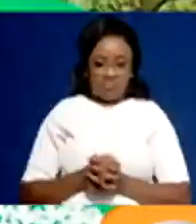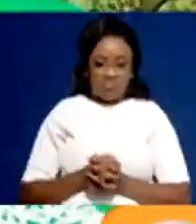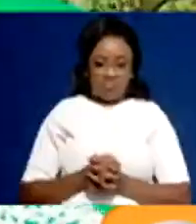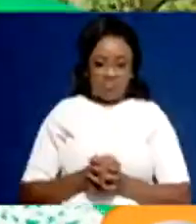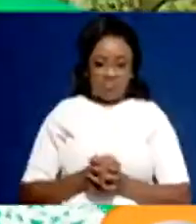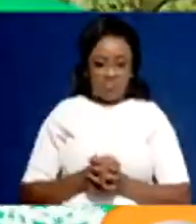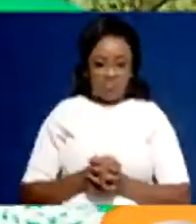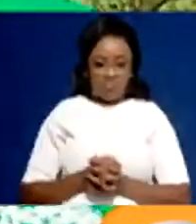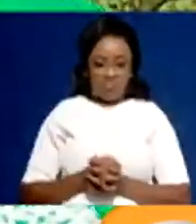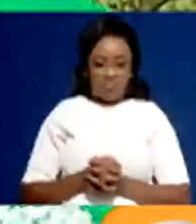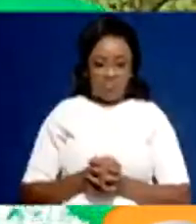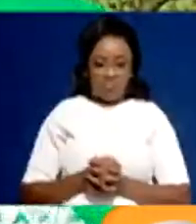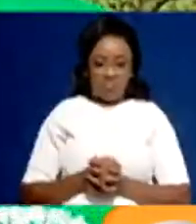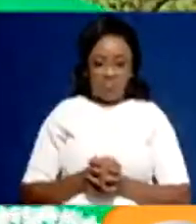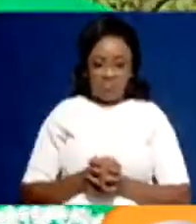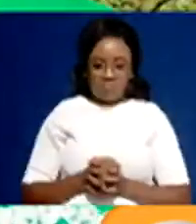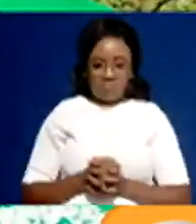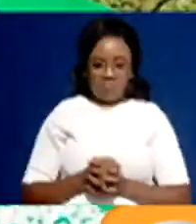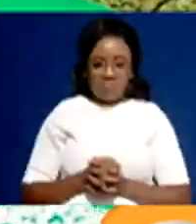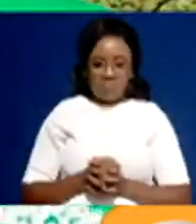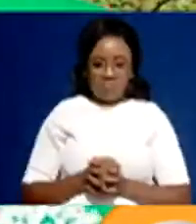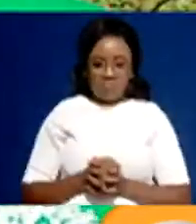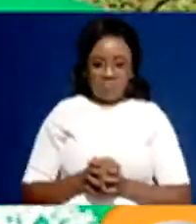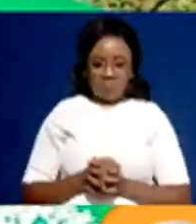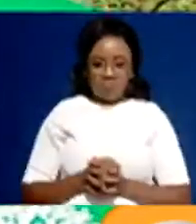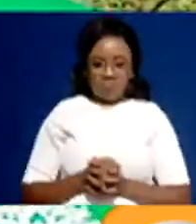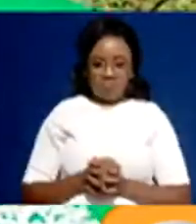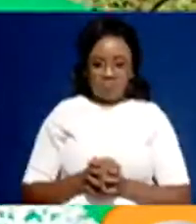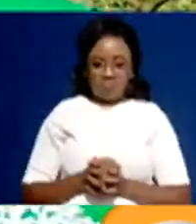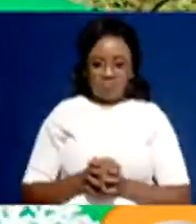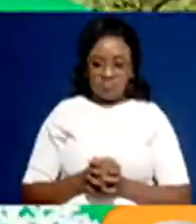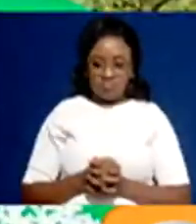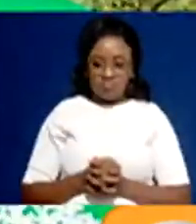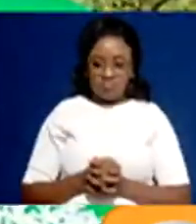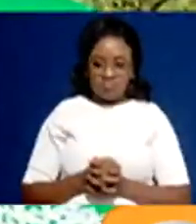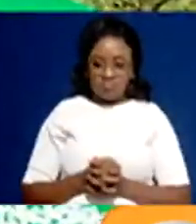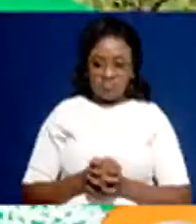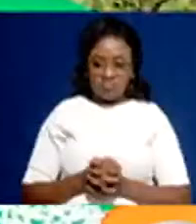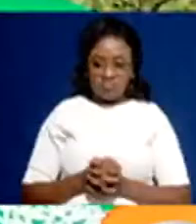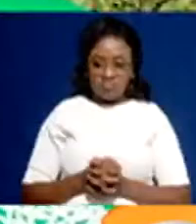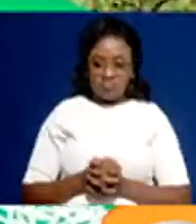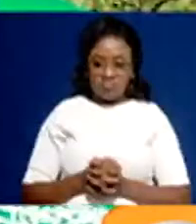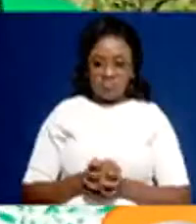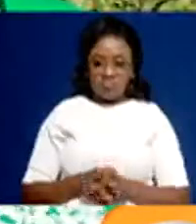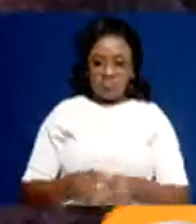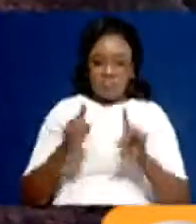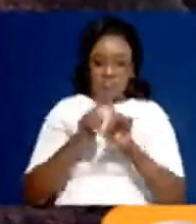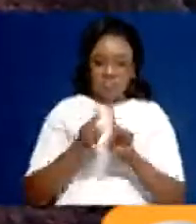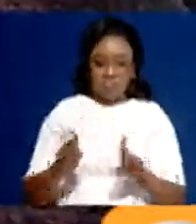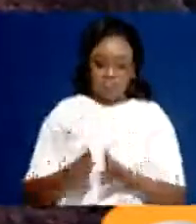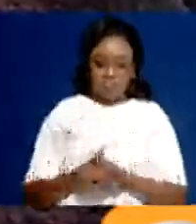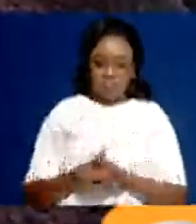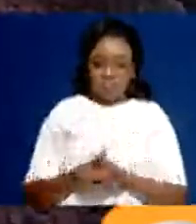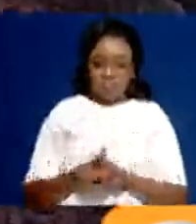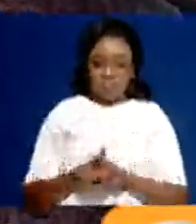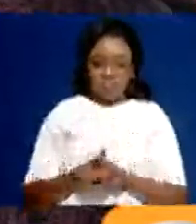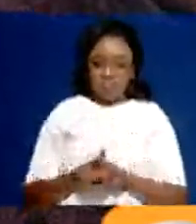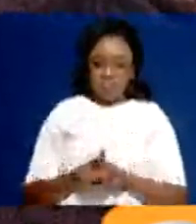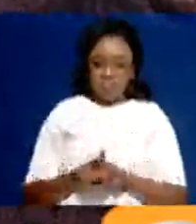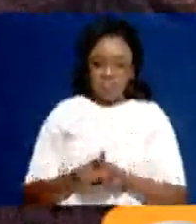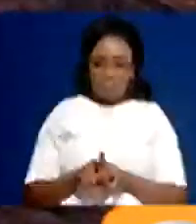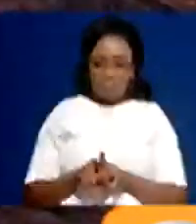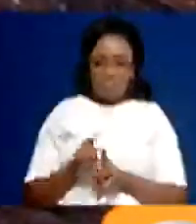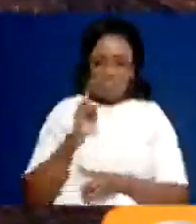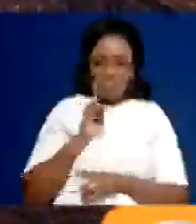is a historical way of conserving soil and water here. So cone gardens mimic